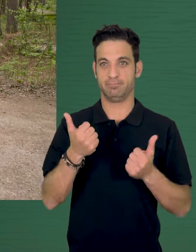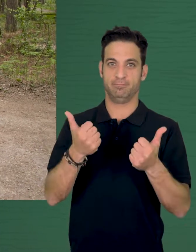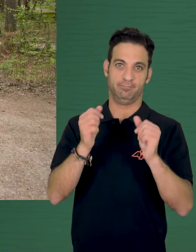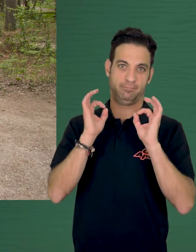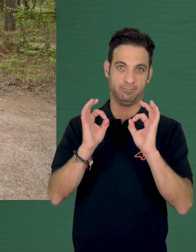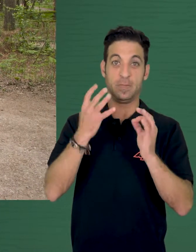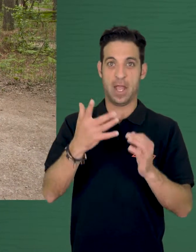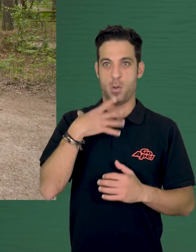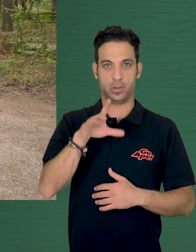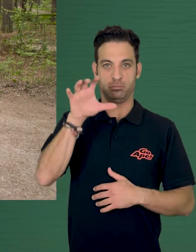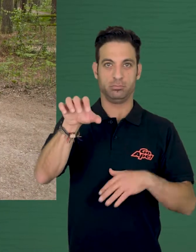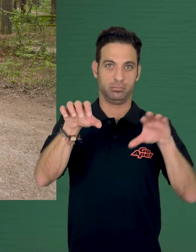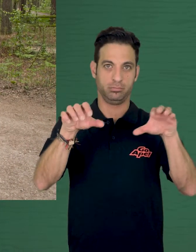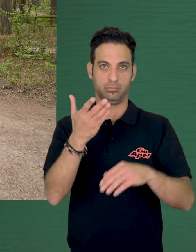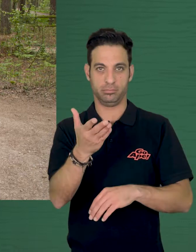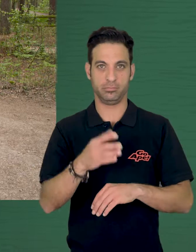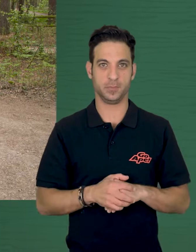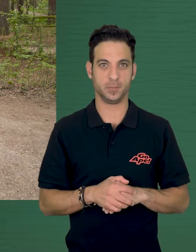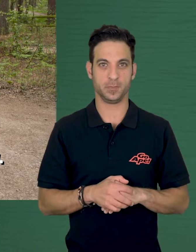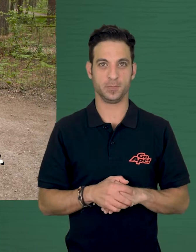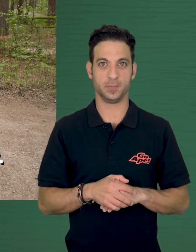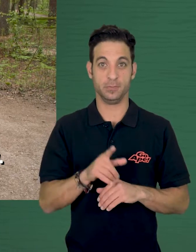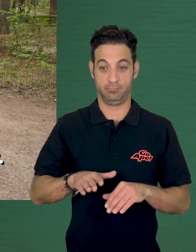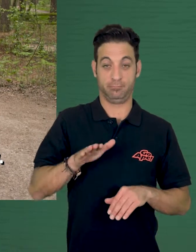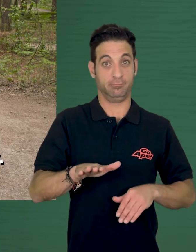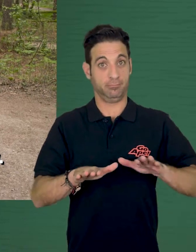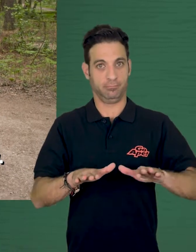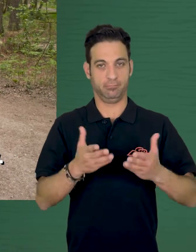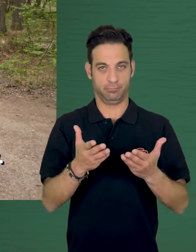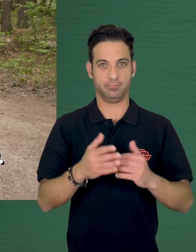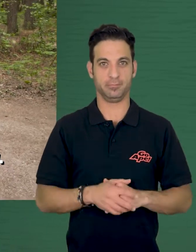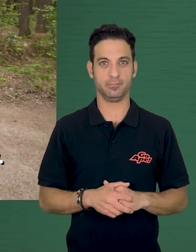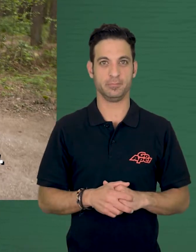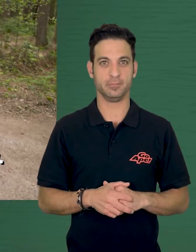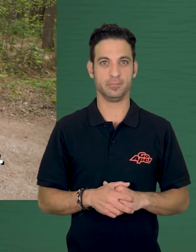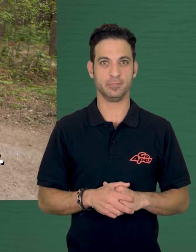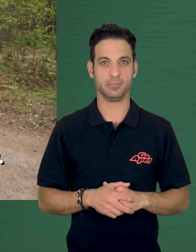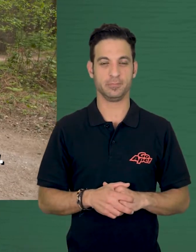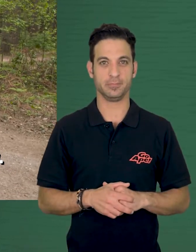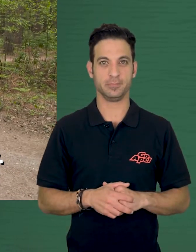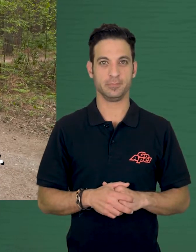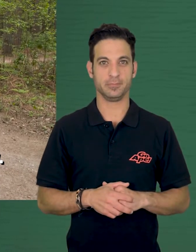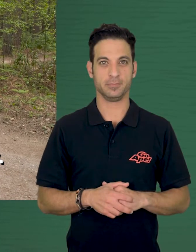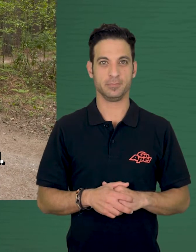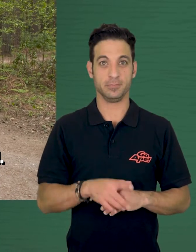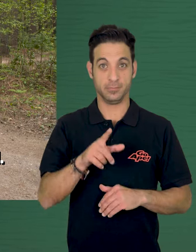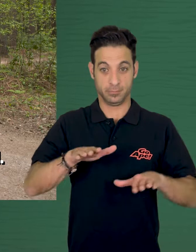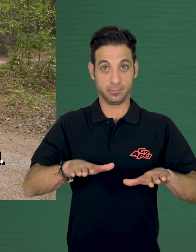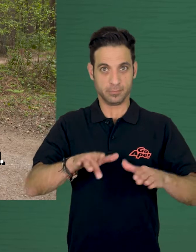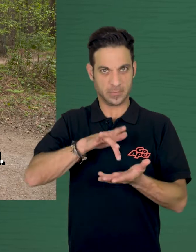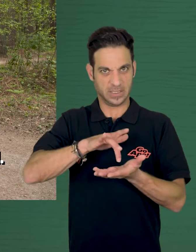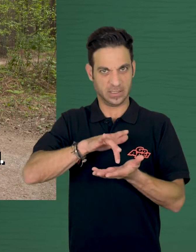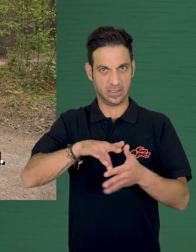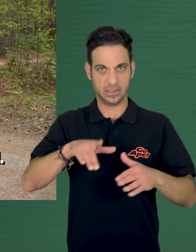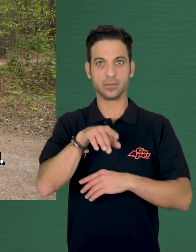That's it. And then what I want you to do is place your hands on first and then step up nice and confidently onto the Segway. Lovely. So keeping your